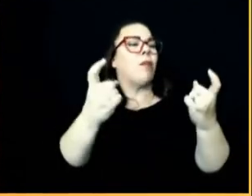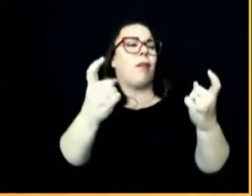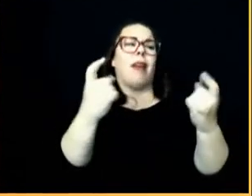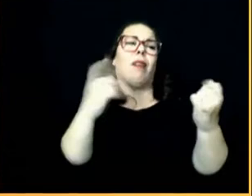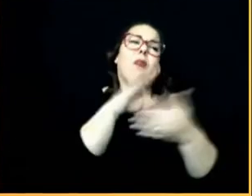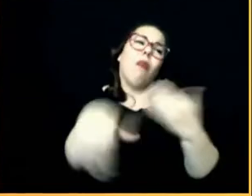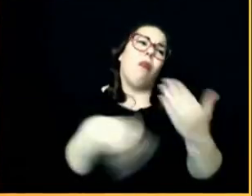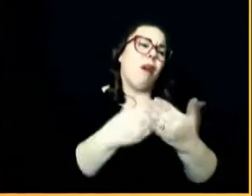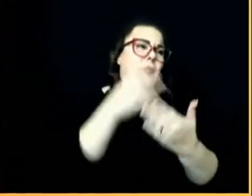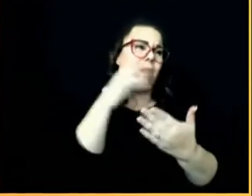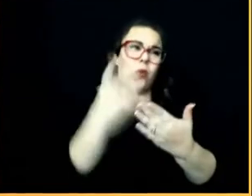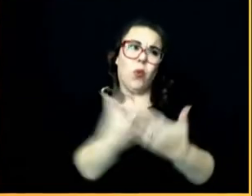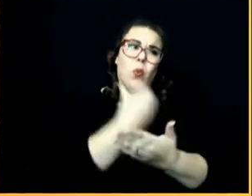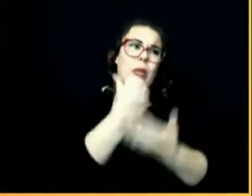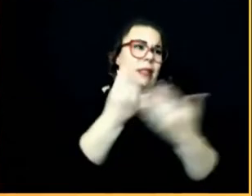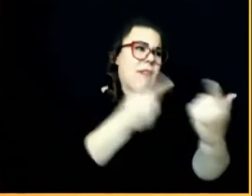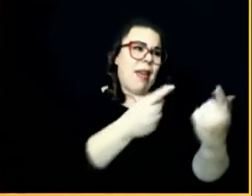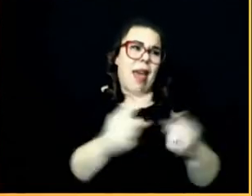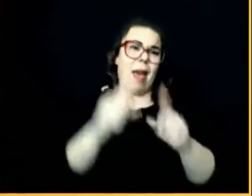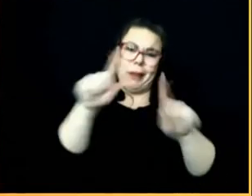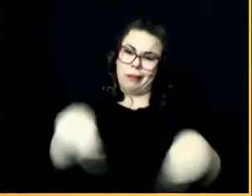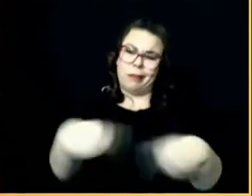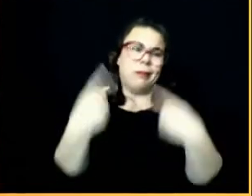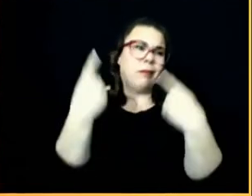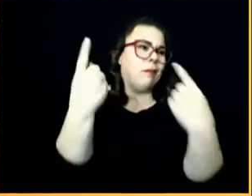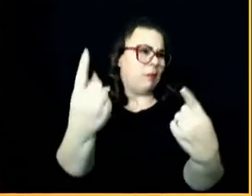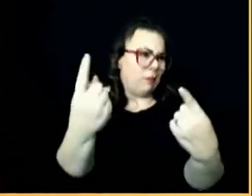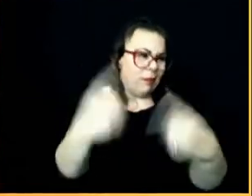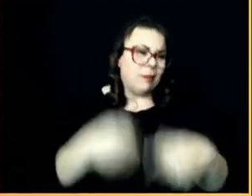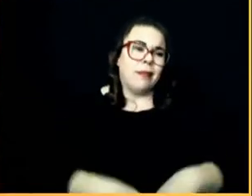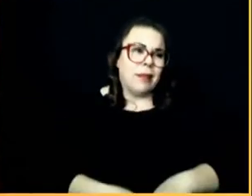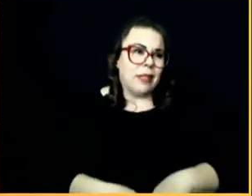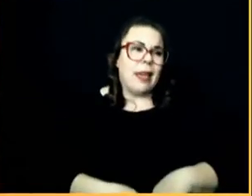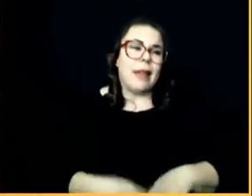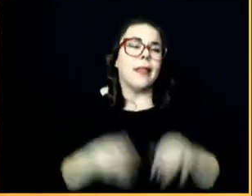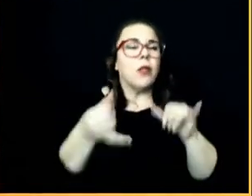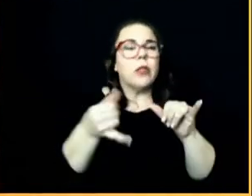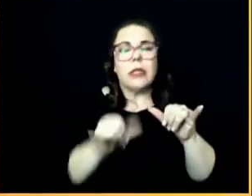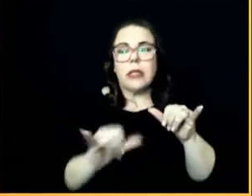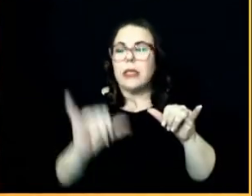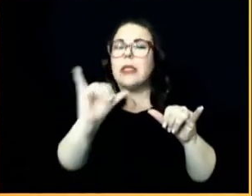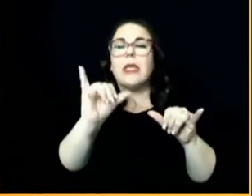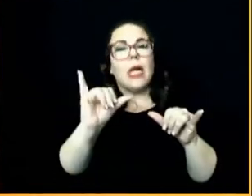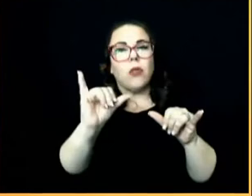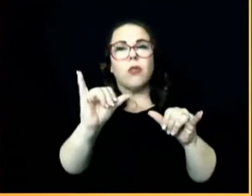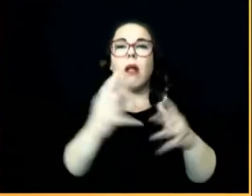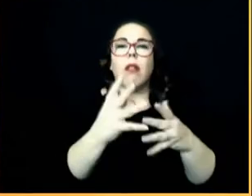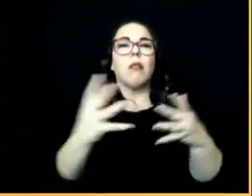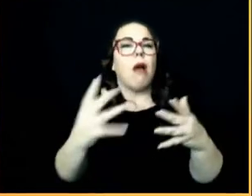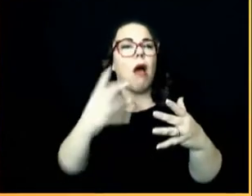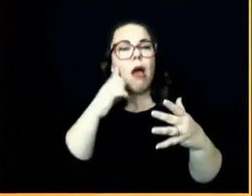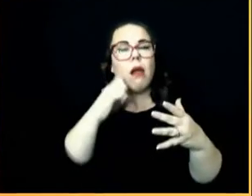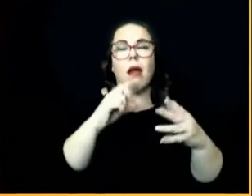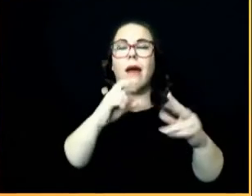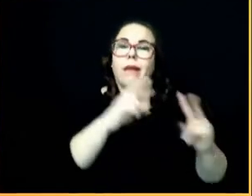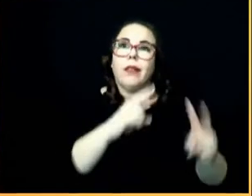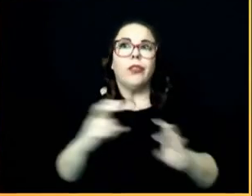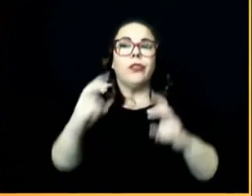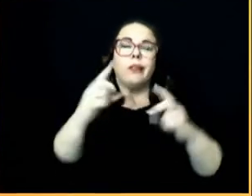changes this month, even as there's so much difficulty in this moment. And thank you so much,